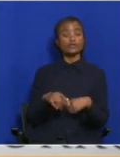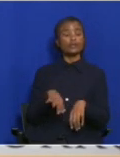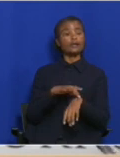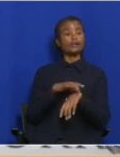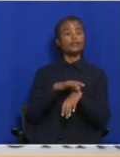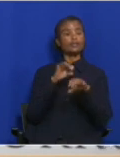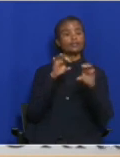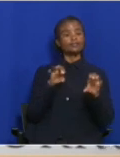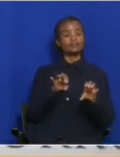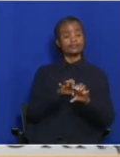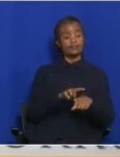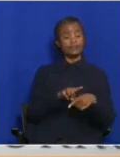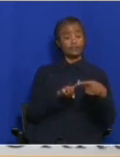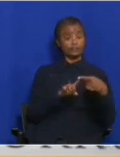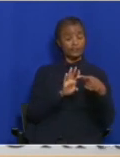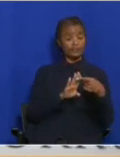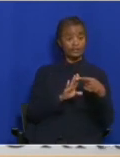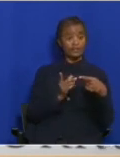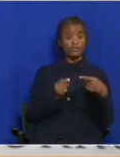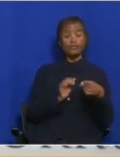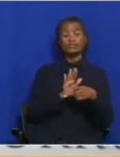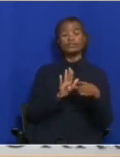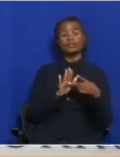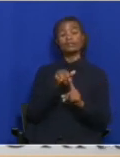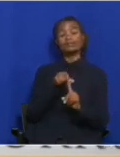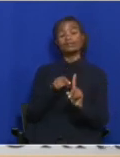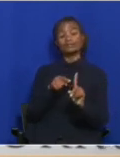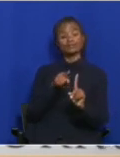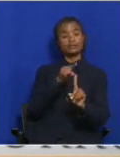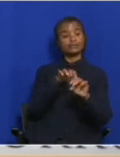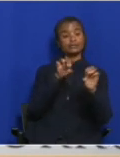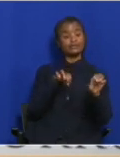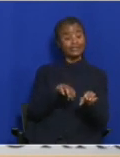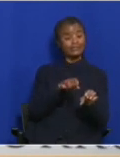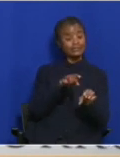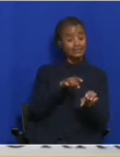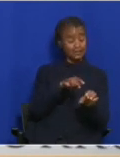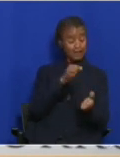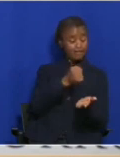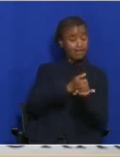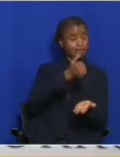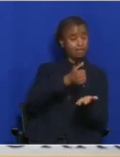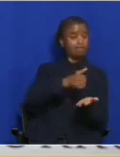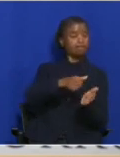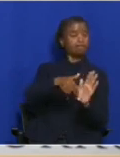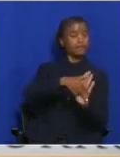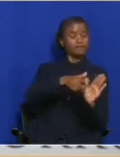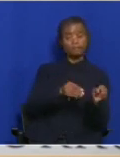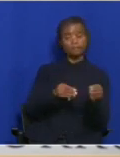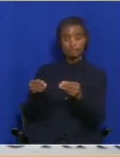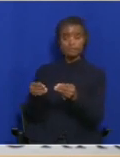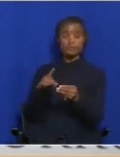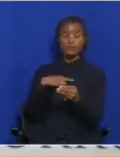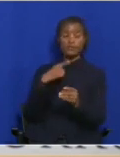the person who authored the medical certificate, because that's the evidence upon which the witness relies to say,